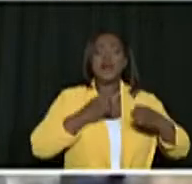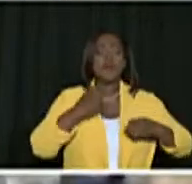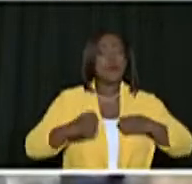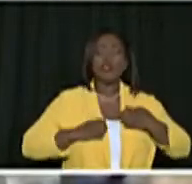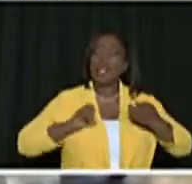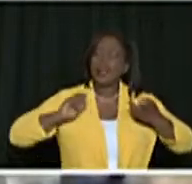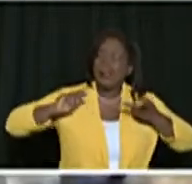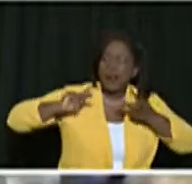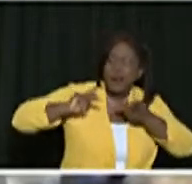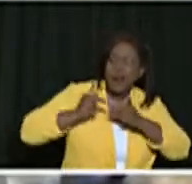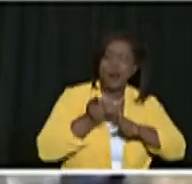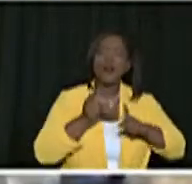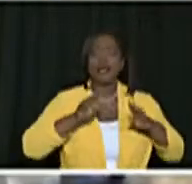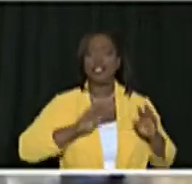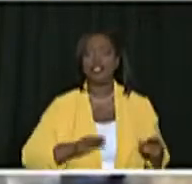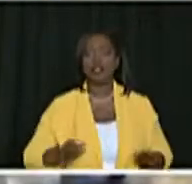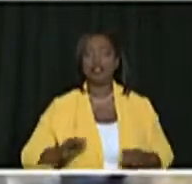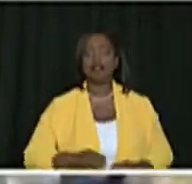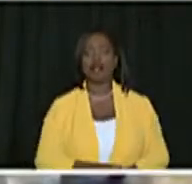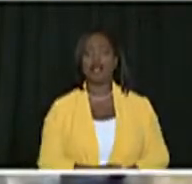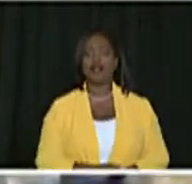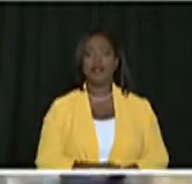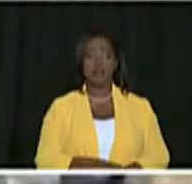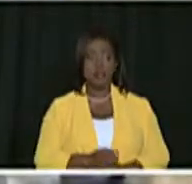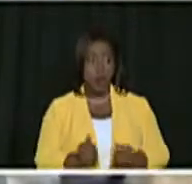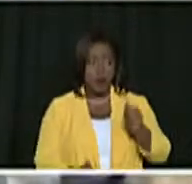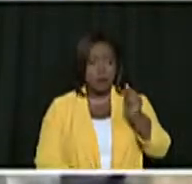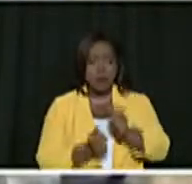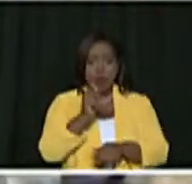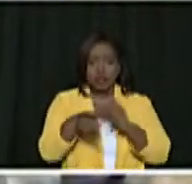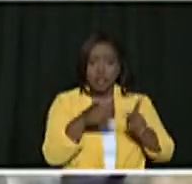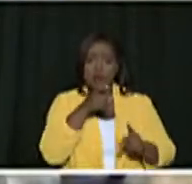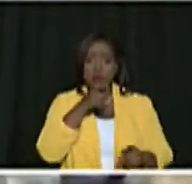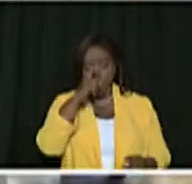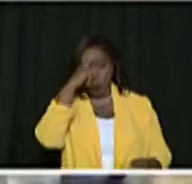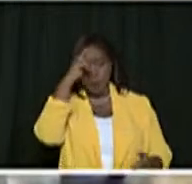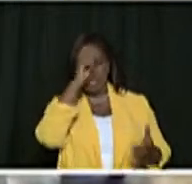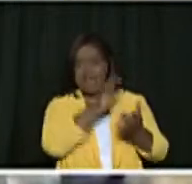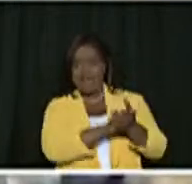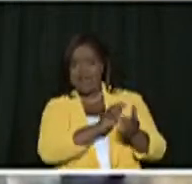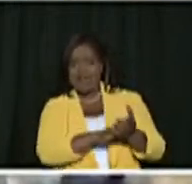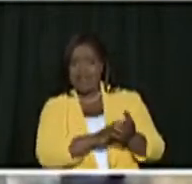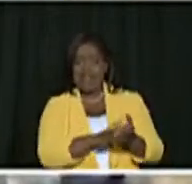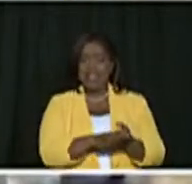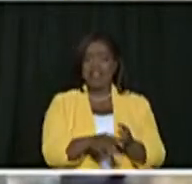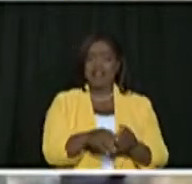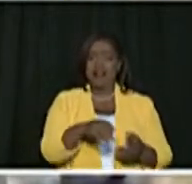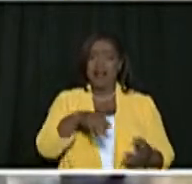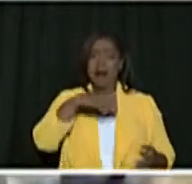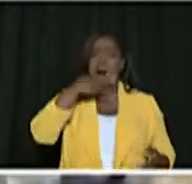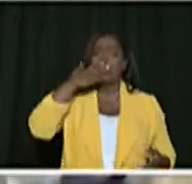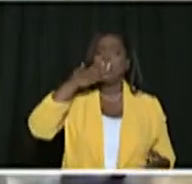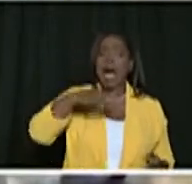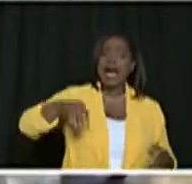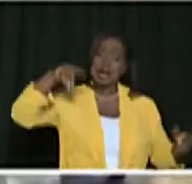those among us who believe that the beating, the hard beating, and if I give you a burn or a mark, then it will